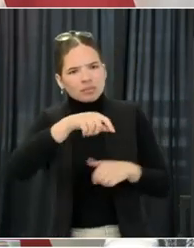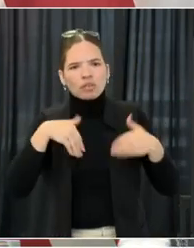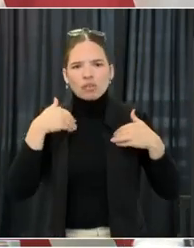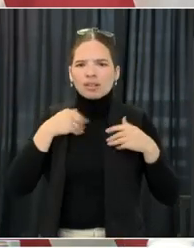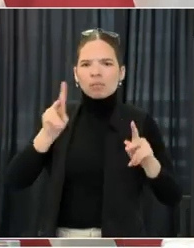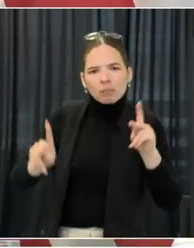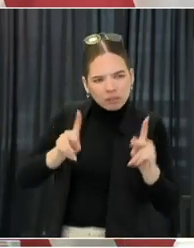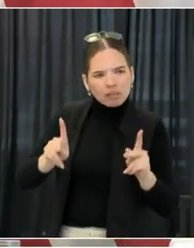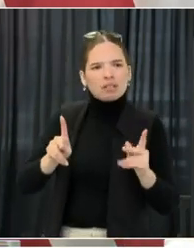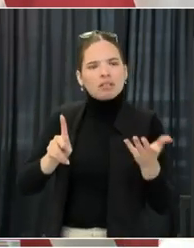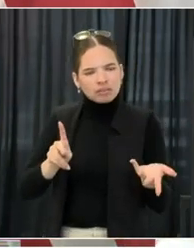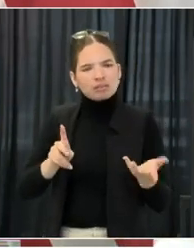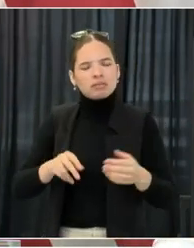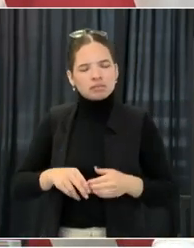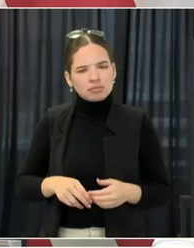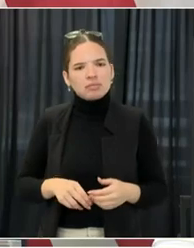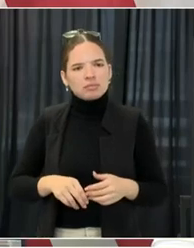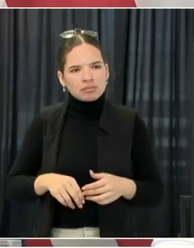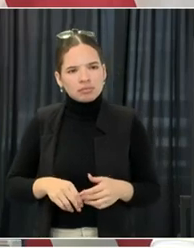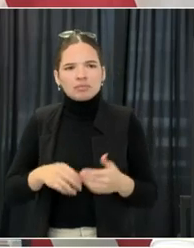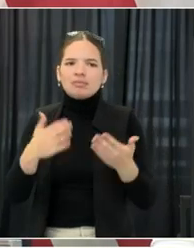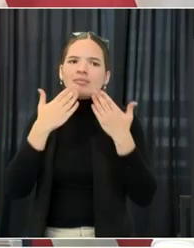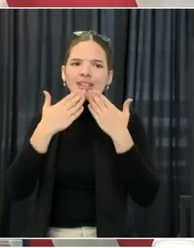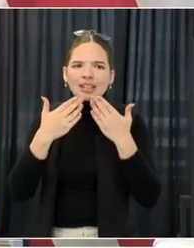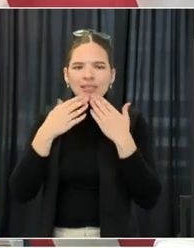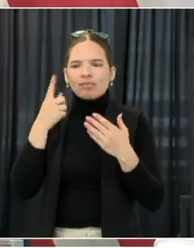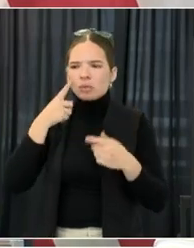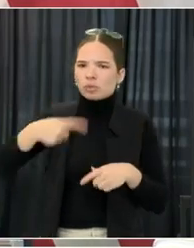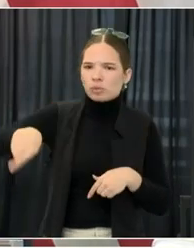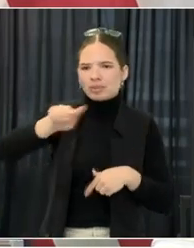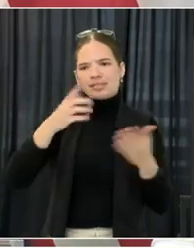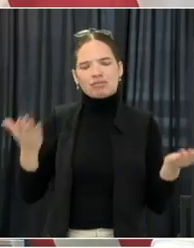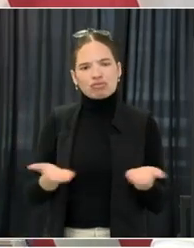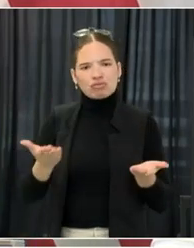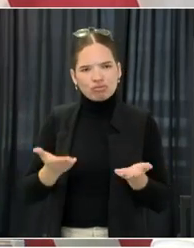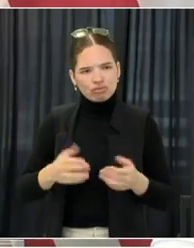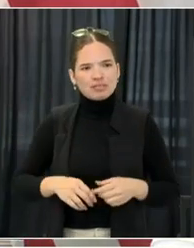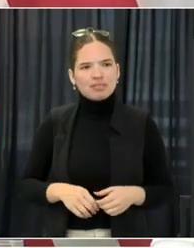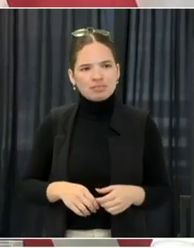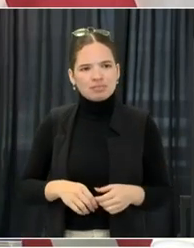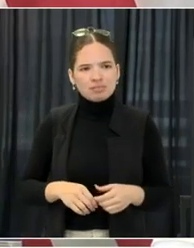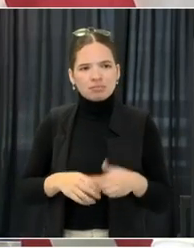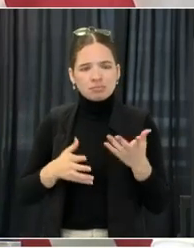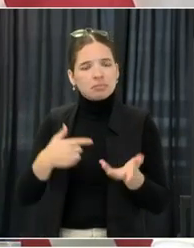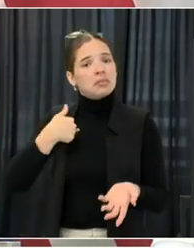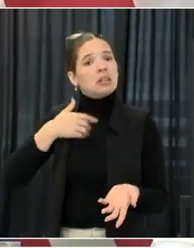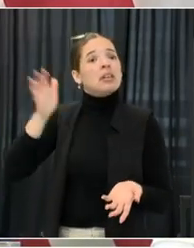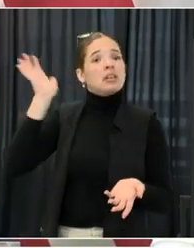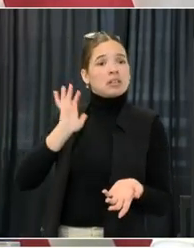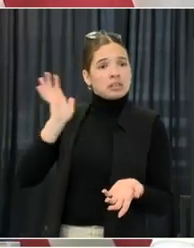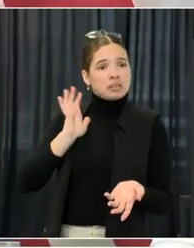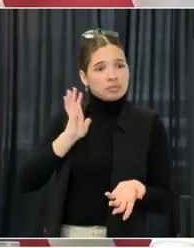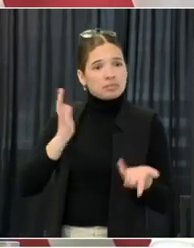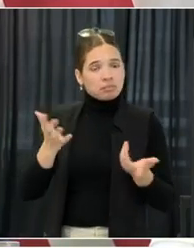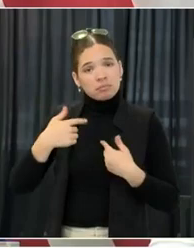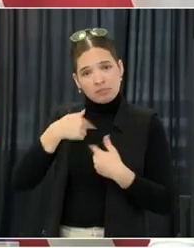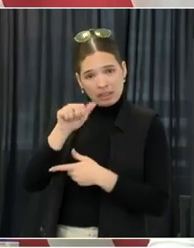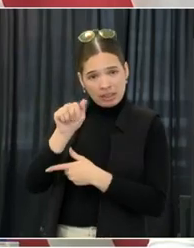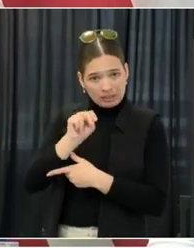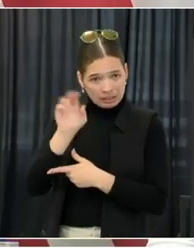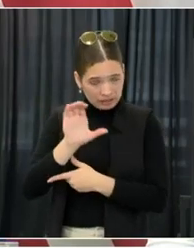So, thank you for being here. And as a person who was an ANC commissioner, I always appreciate